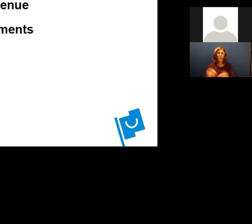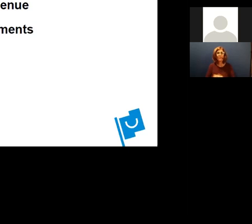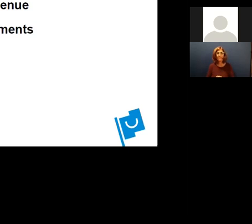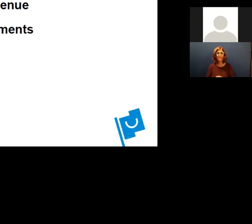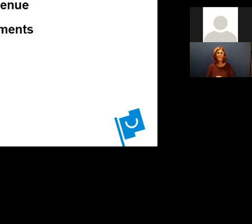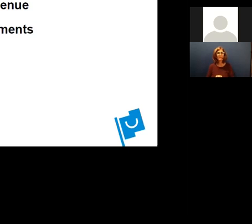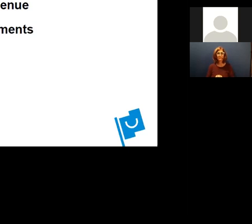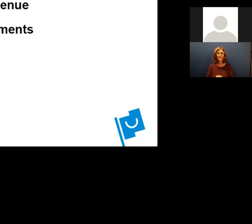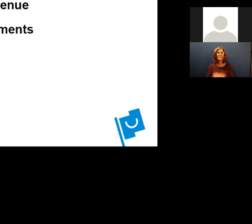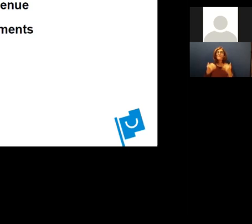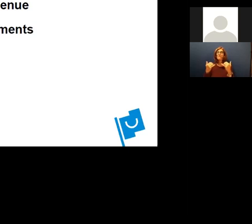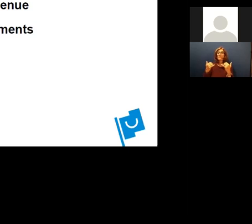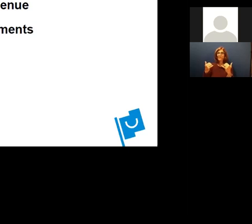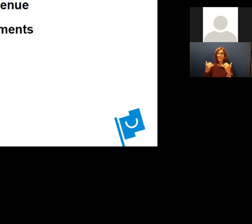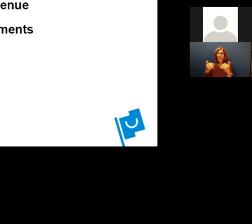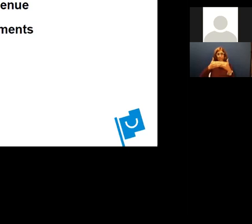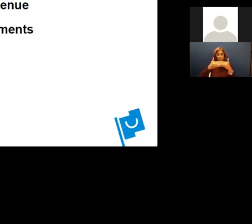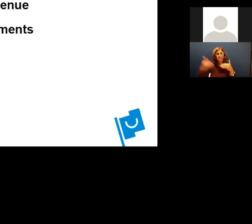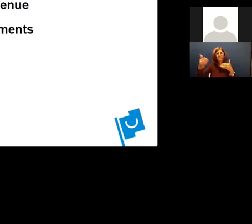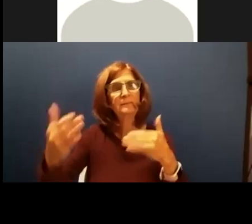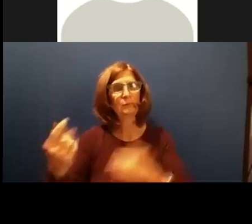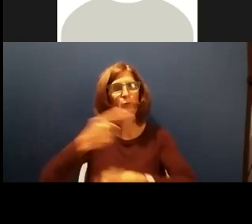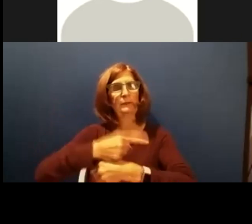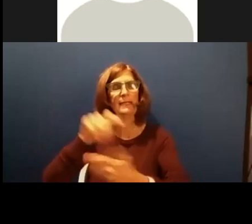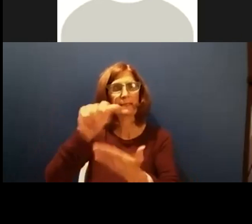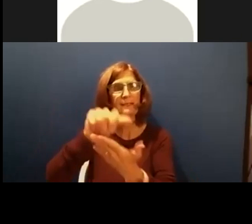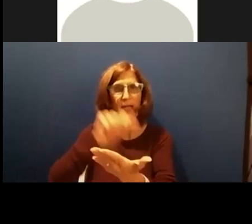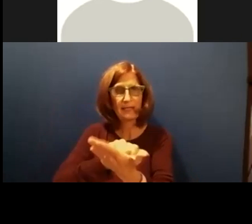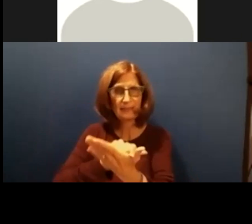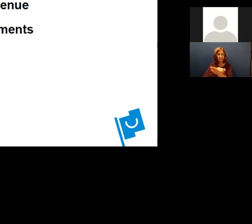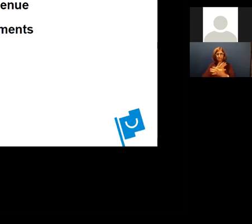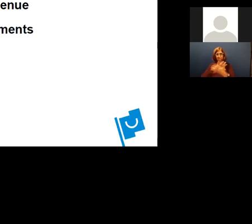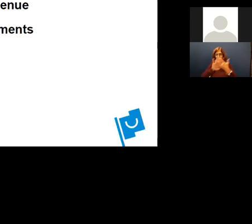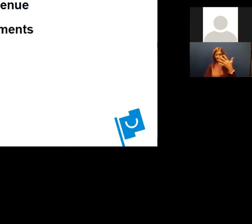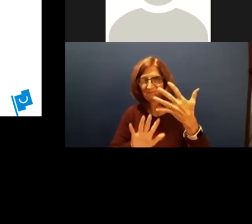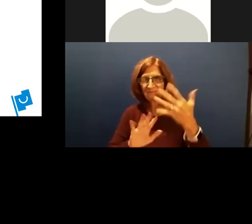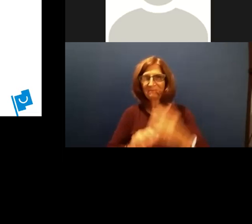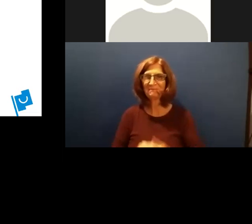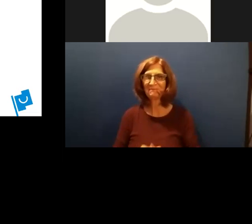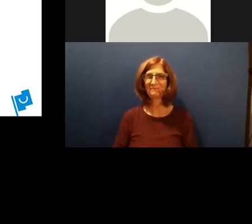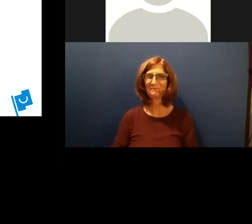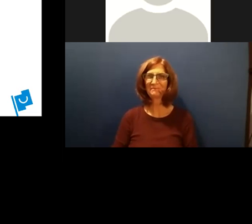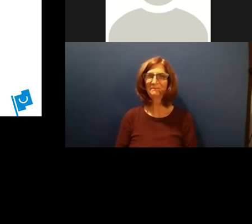So with that, I think we can move on to the rest of today's agenda,